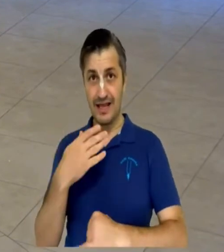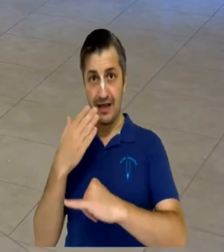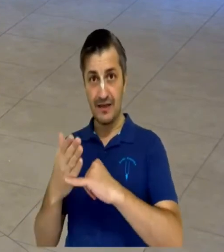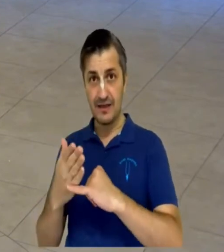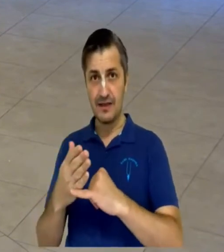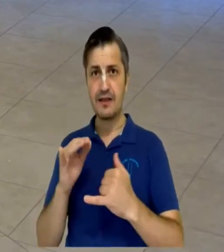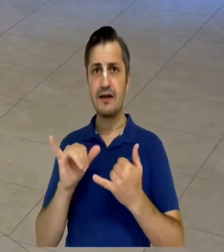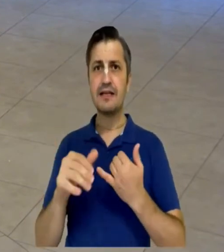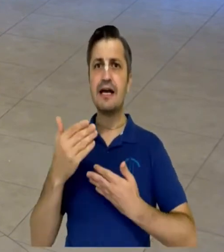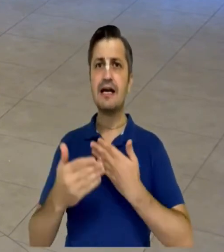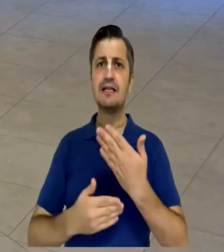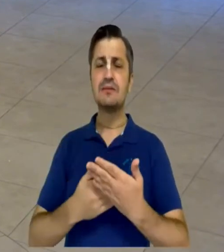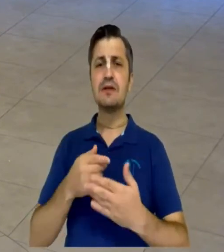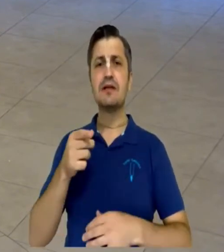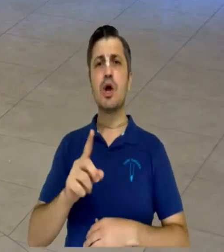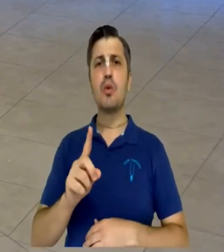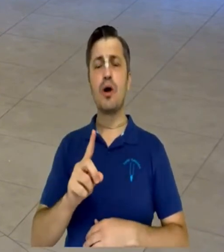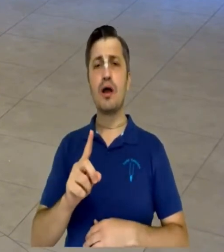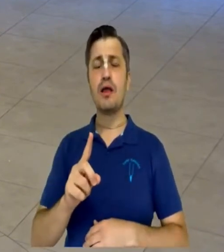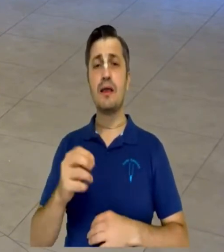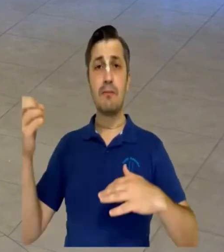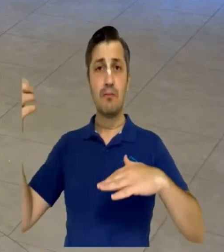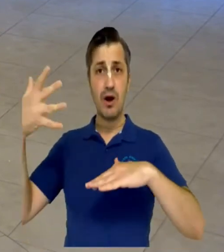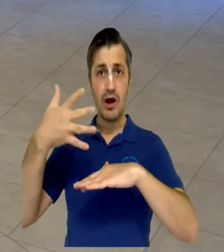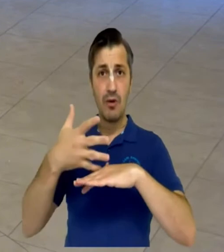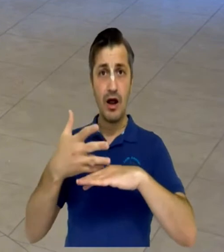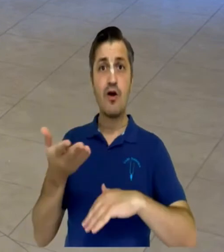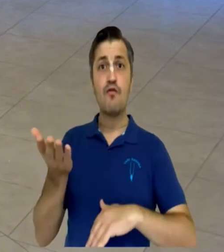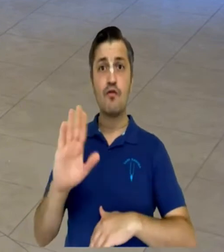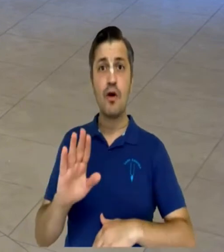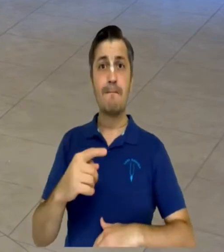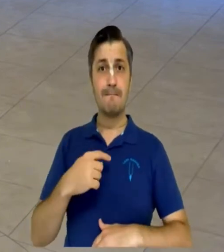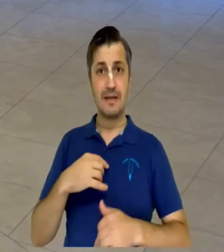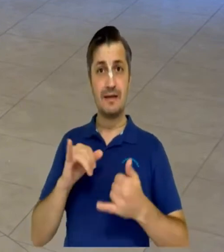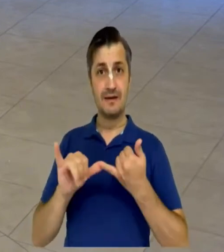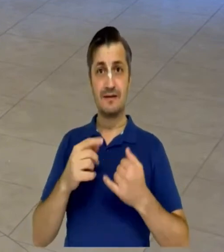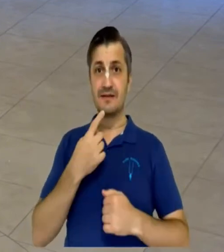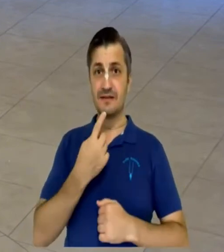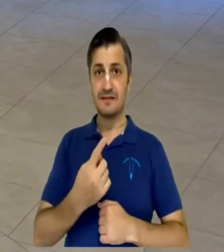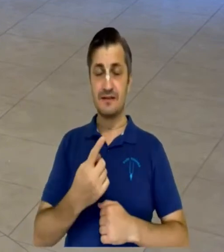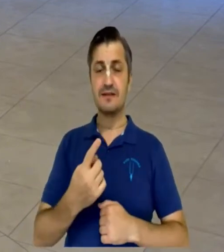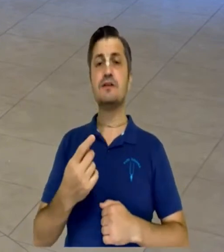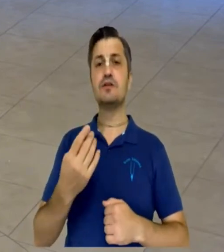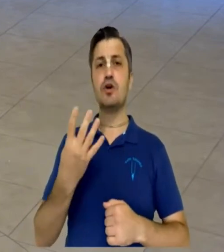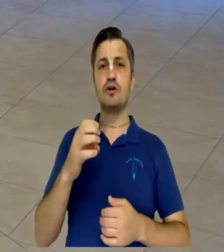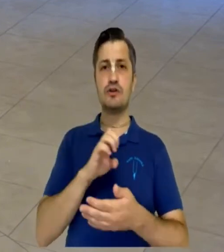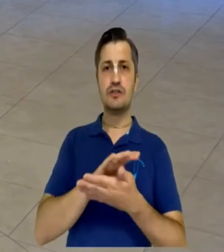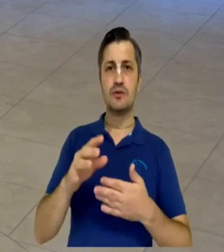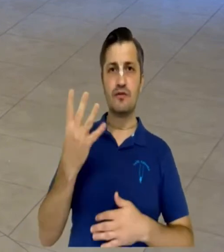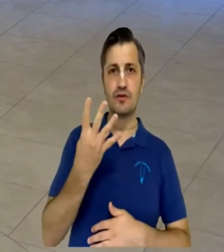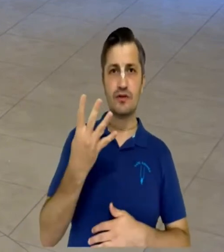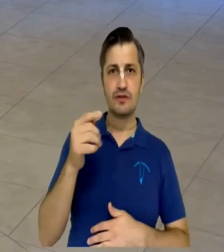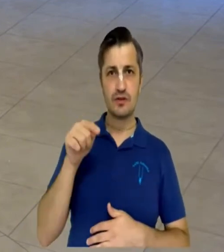himself as the source of the Brahman manifestation. That is 14:27. Brahmano